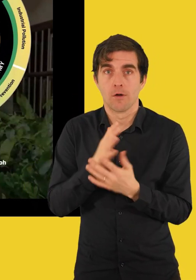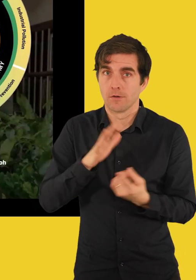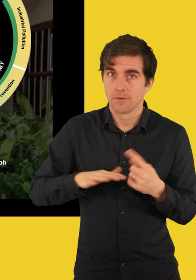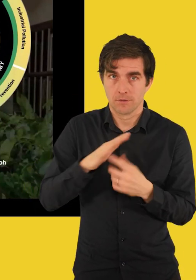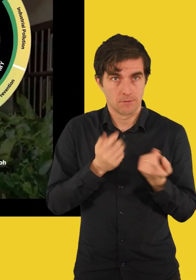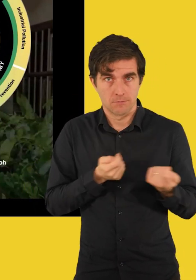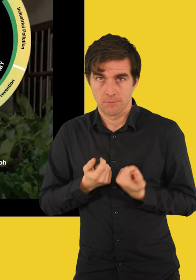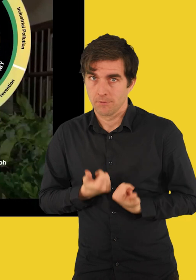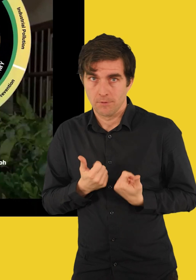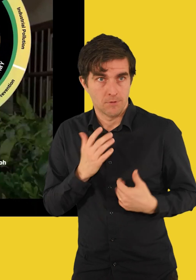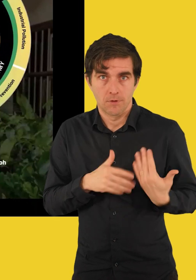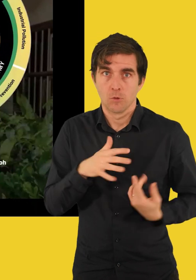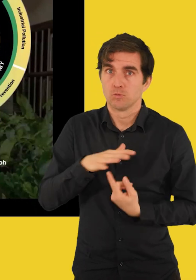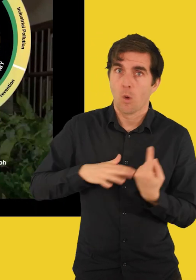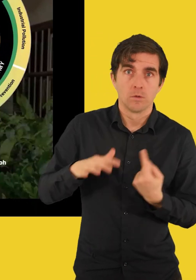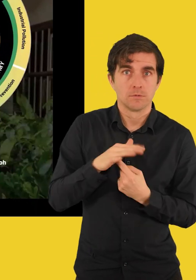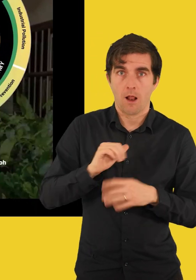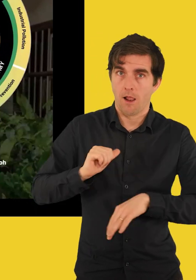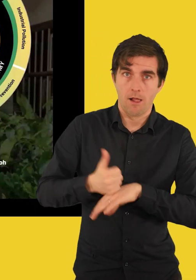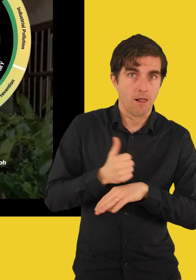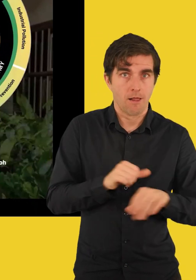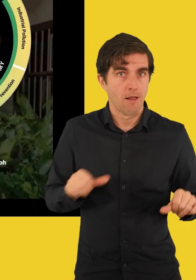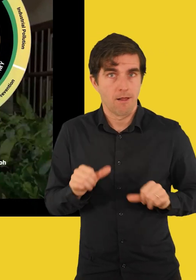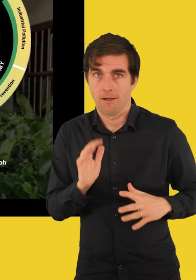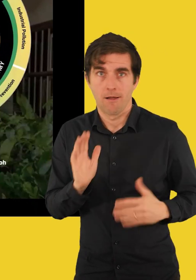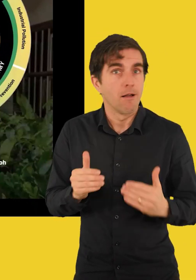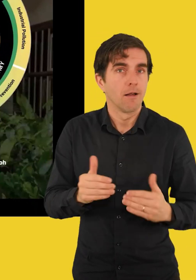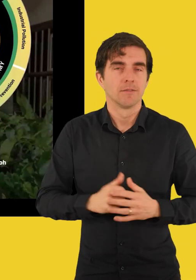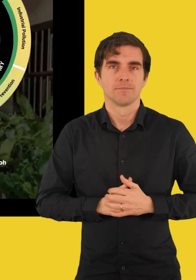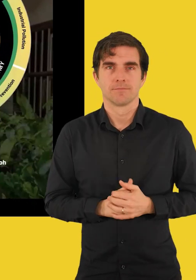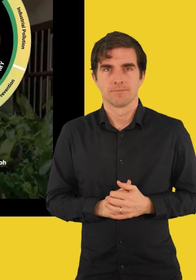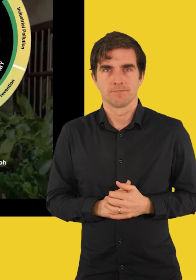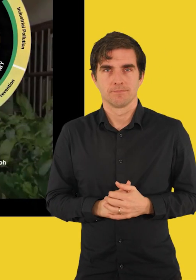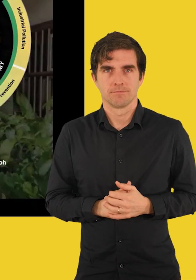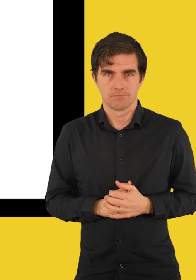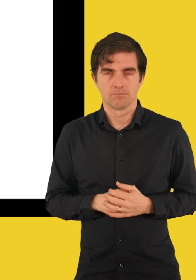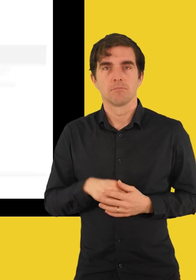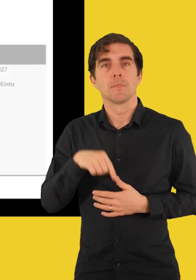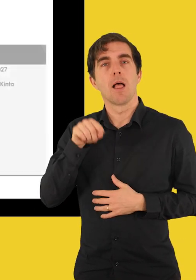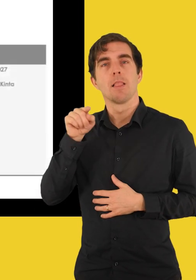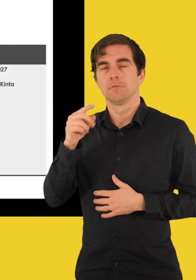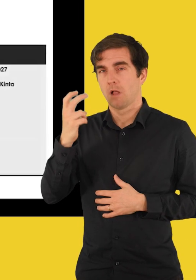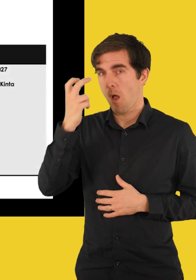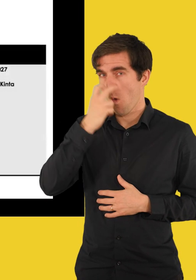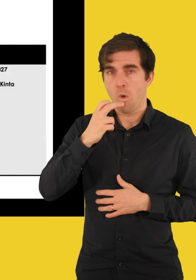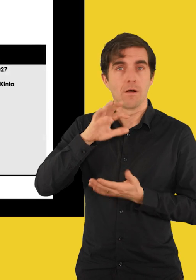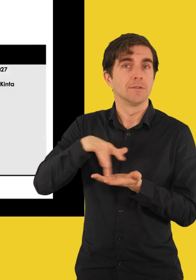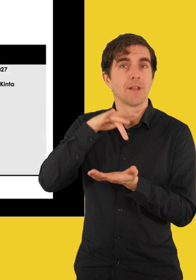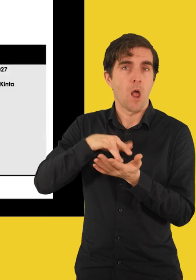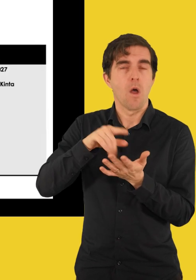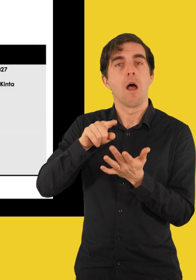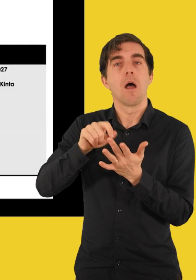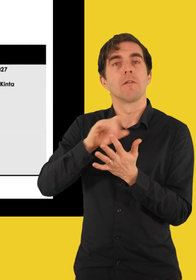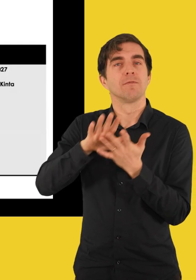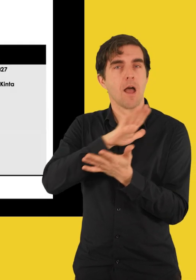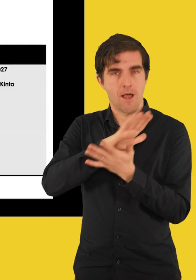of managing the shortfall of the social foundation. This is one of the old